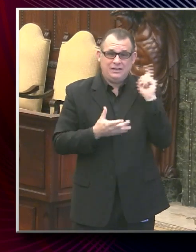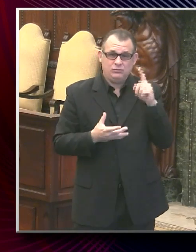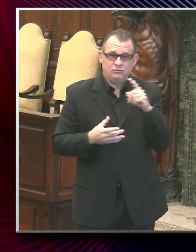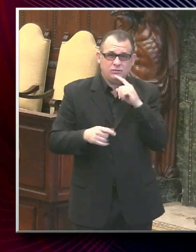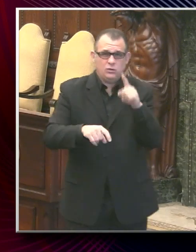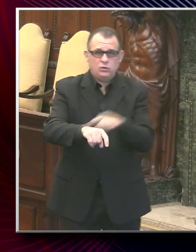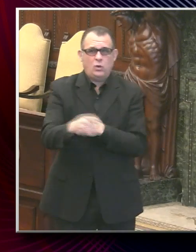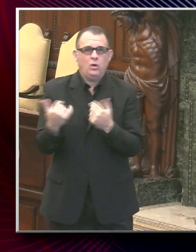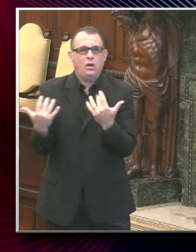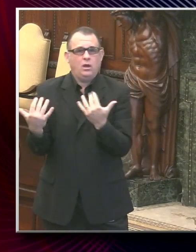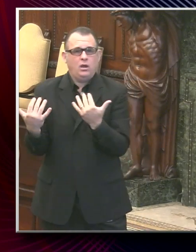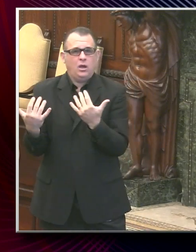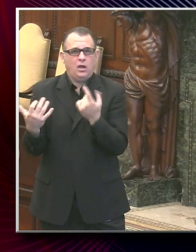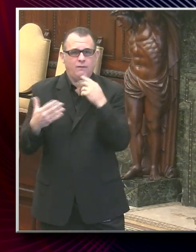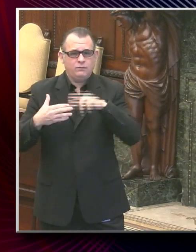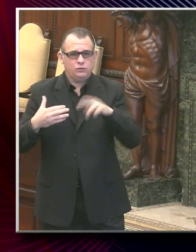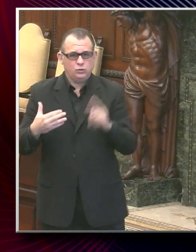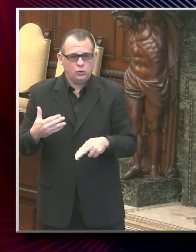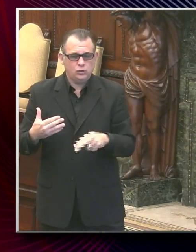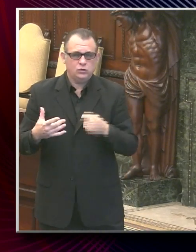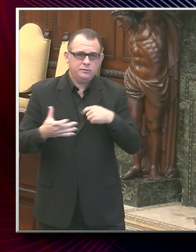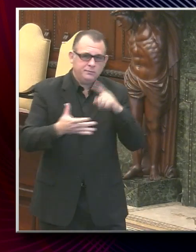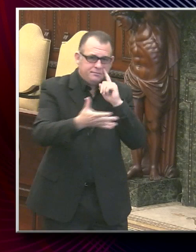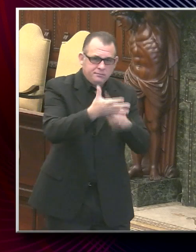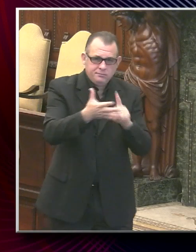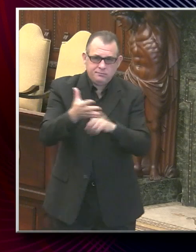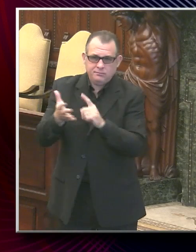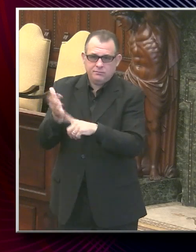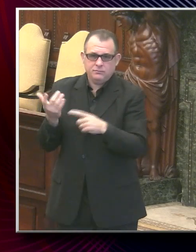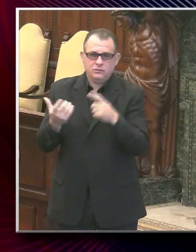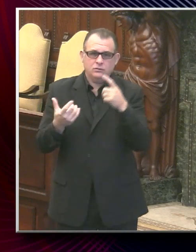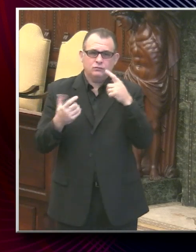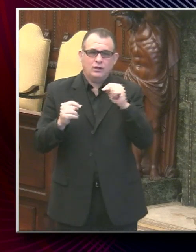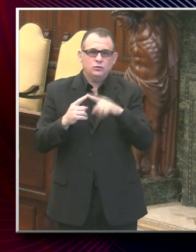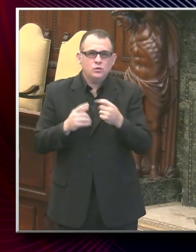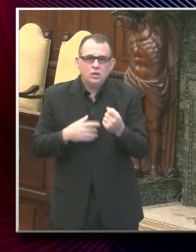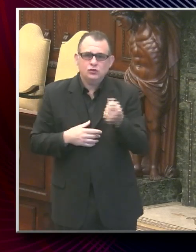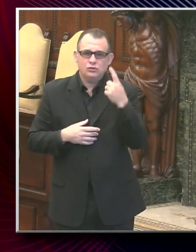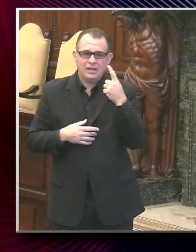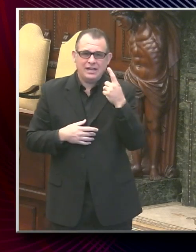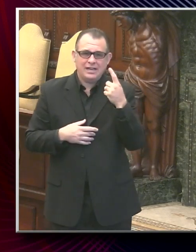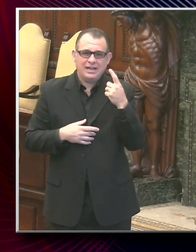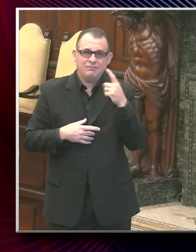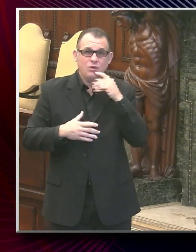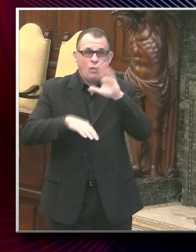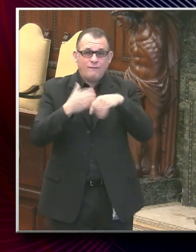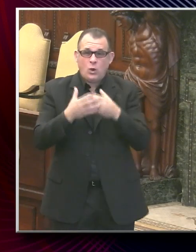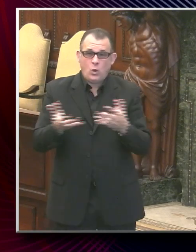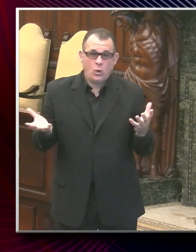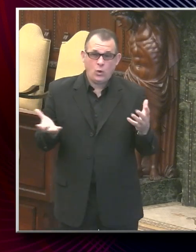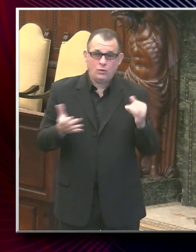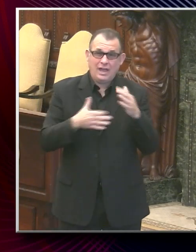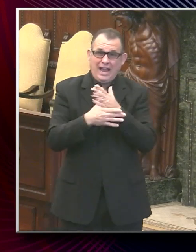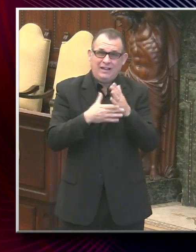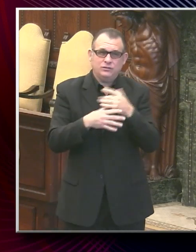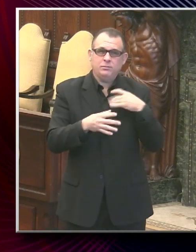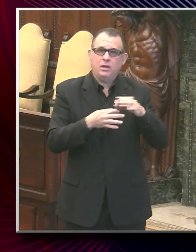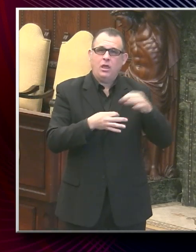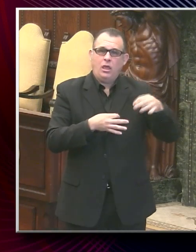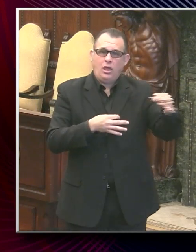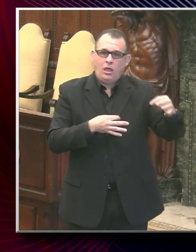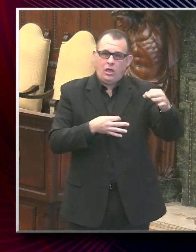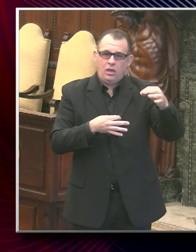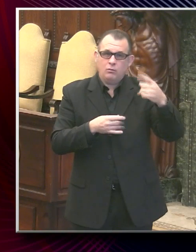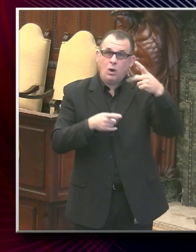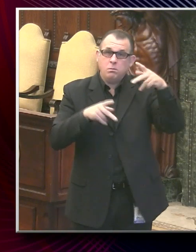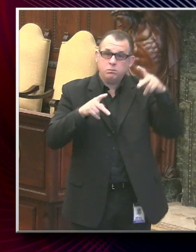getting results. So we looked at our data to try to understand that better. Overall, the average delay between when a person got their sample